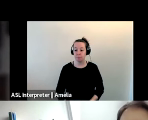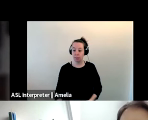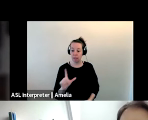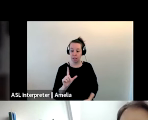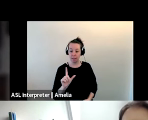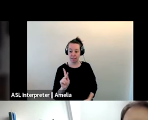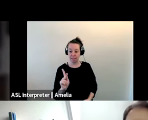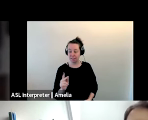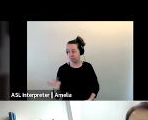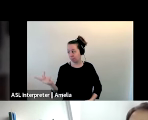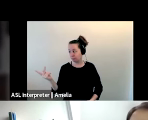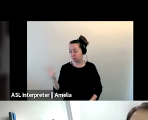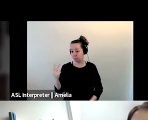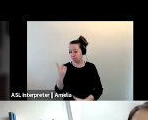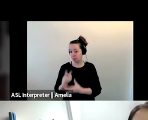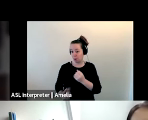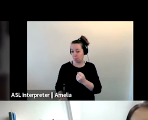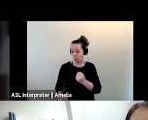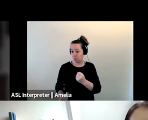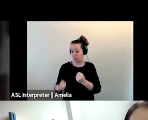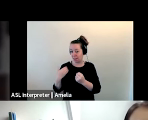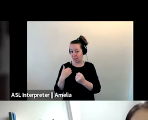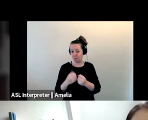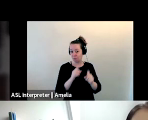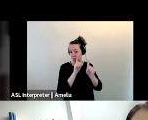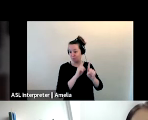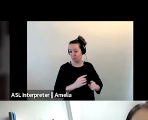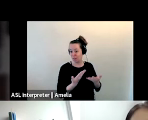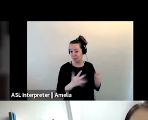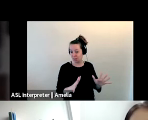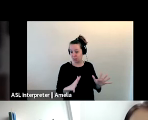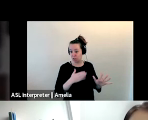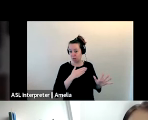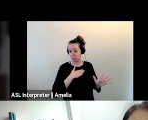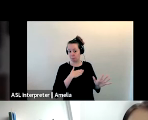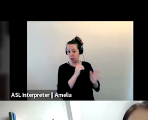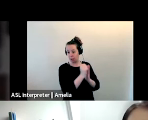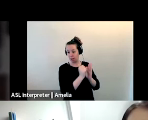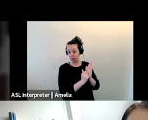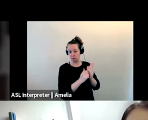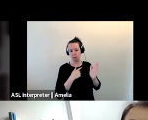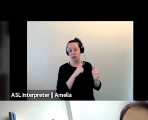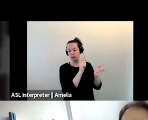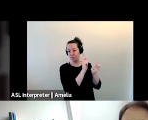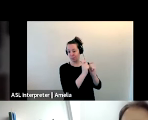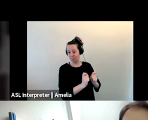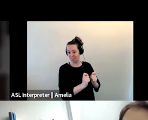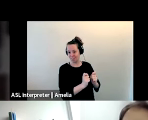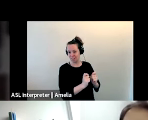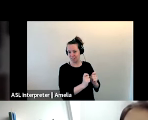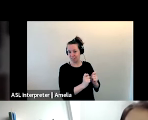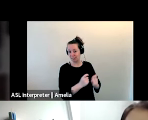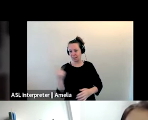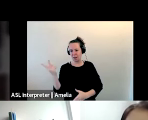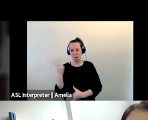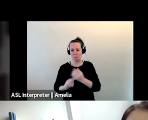It actually helped me with updating my profile on discoverability. And we are both mostly red. It's basically a giant